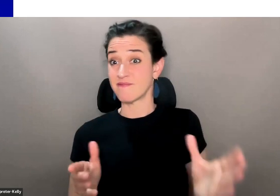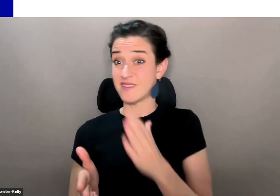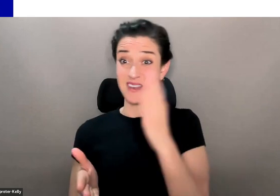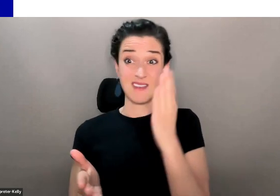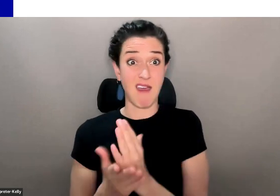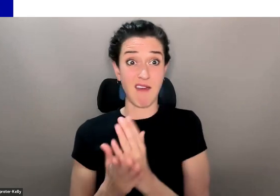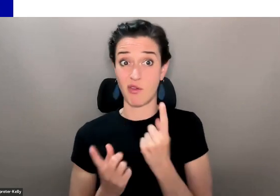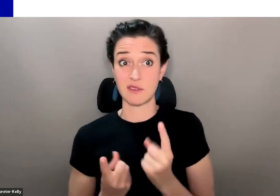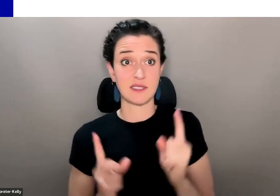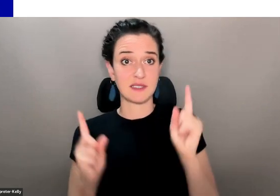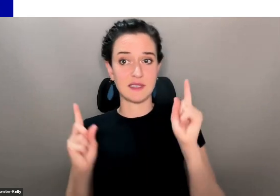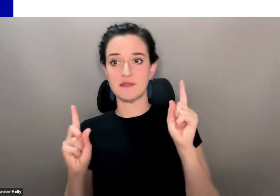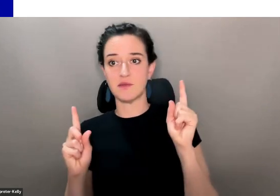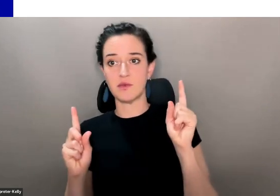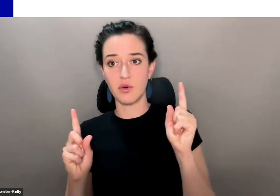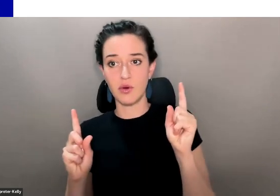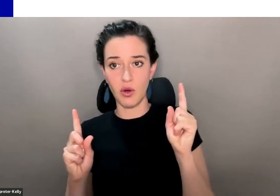successful